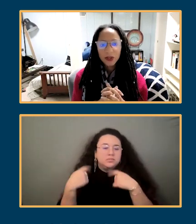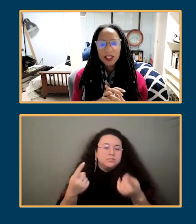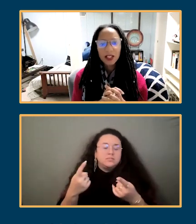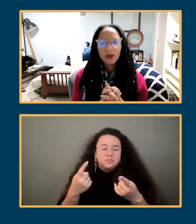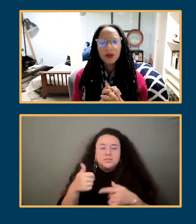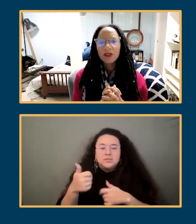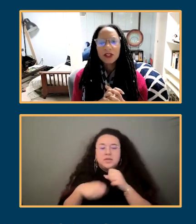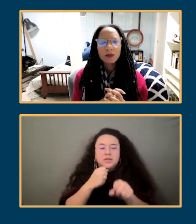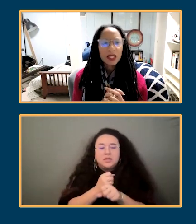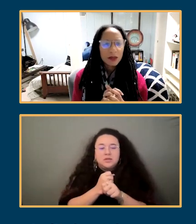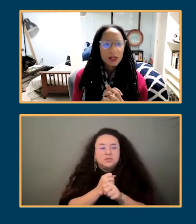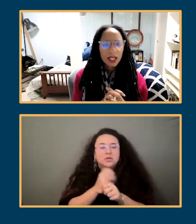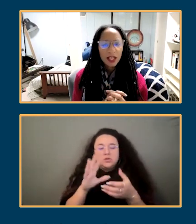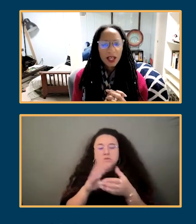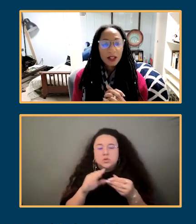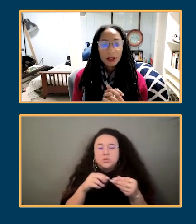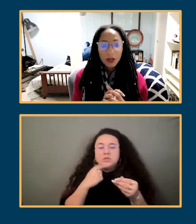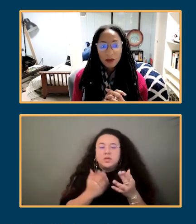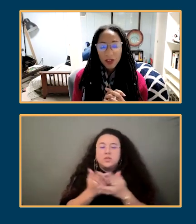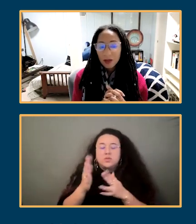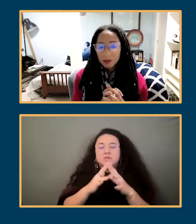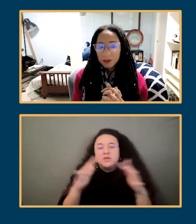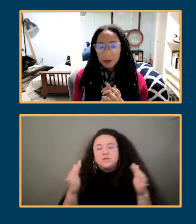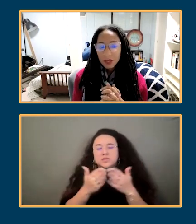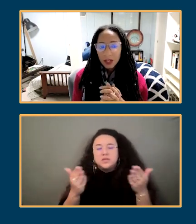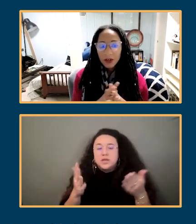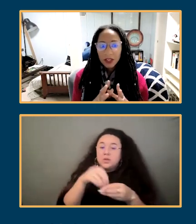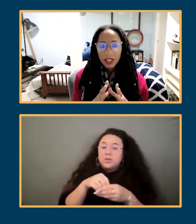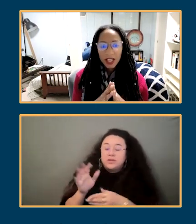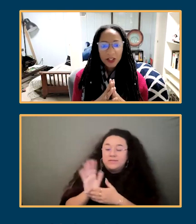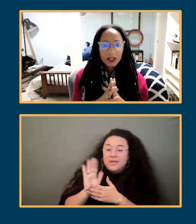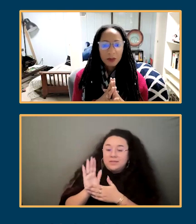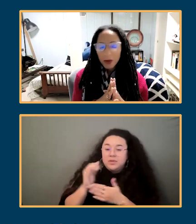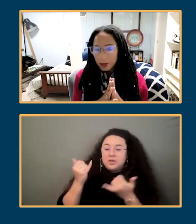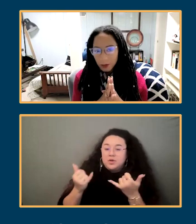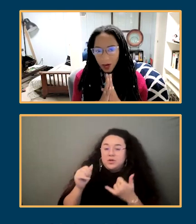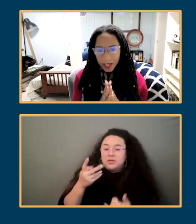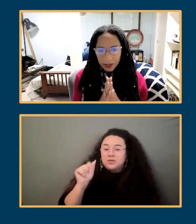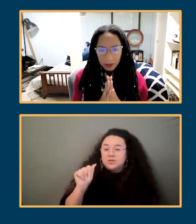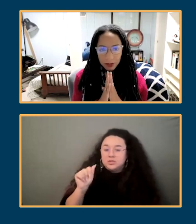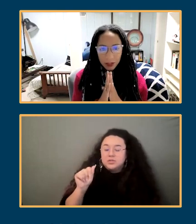the reach of her storytelling through diverse mediums, including film. Currently, Angela is a